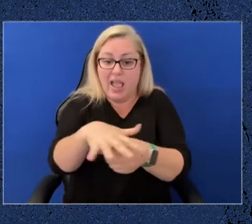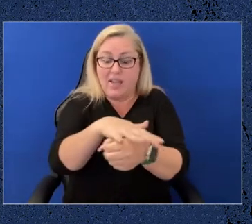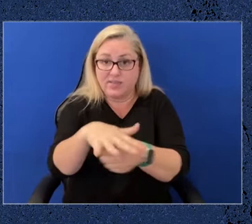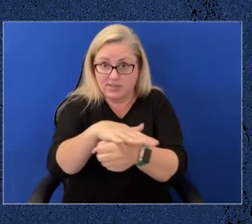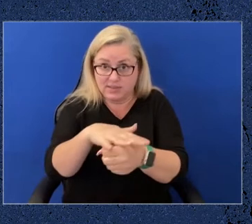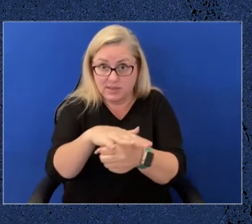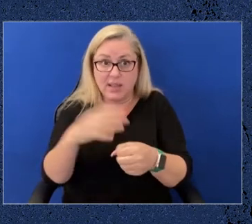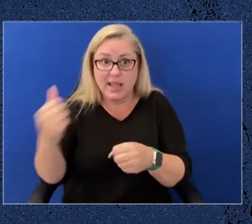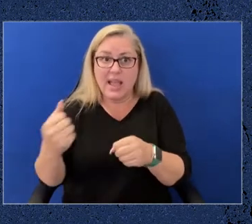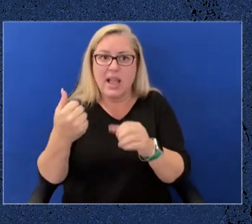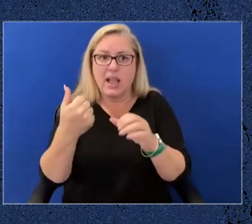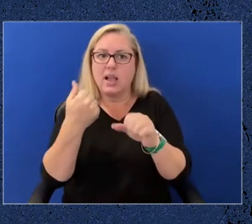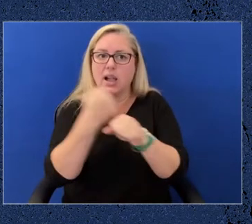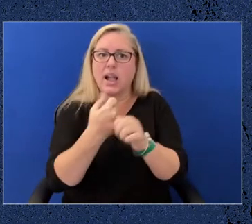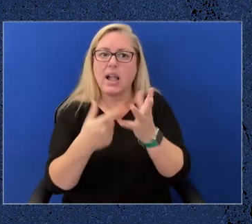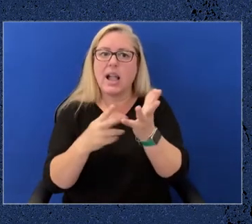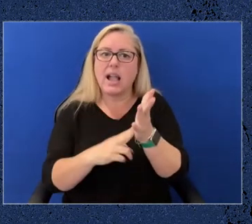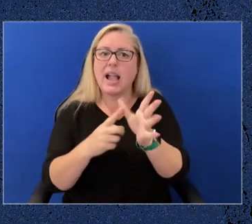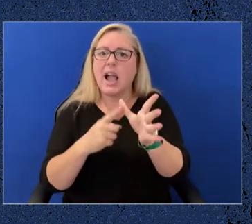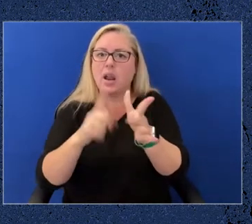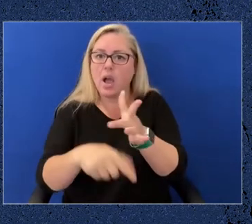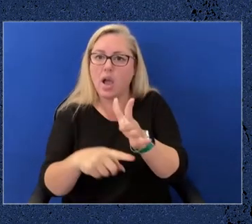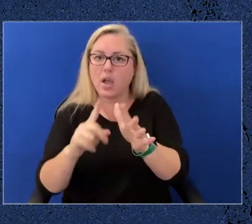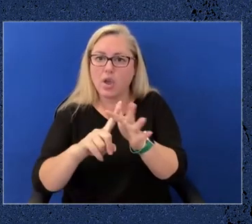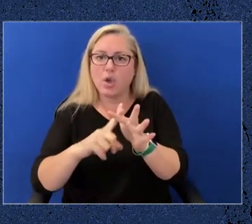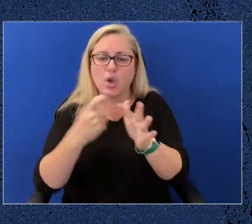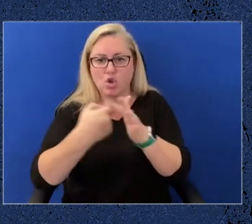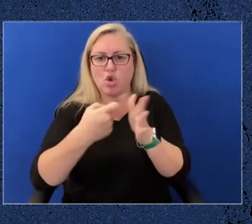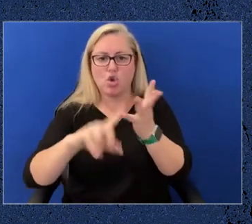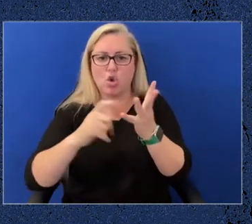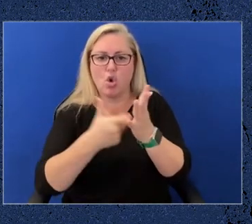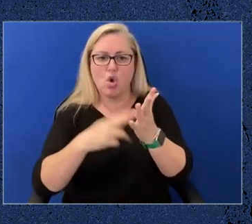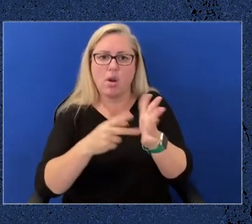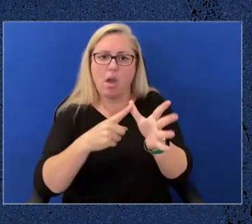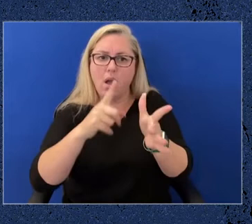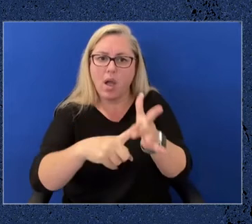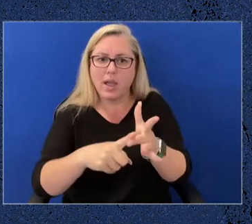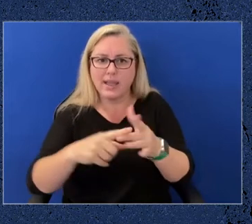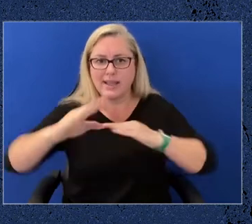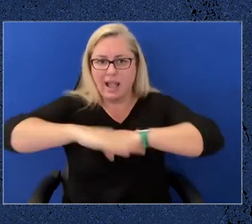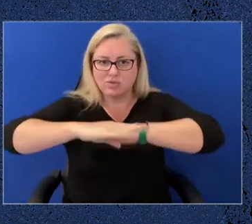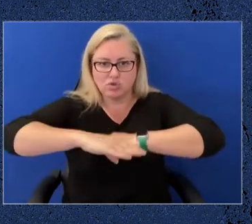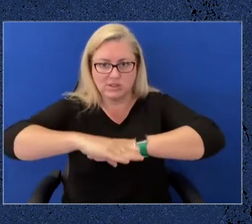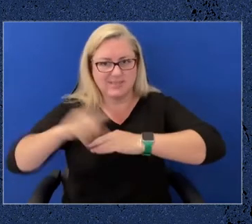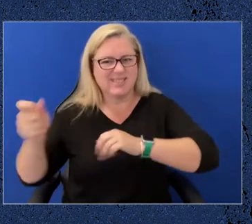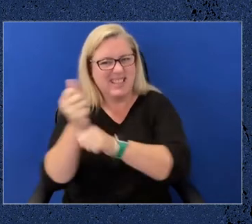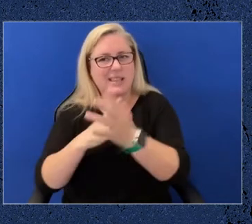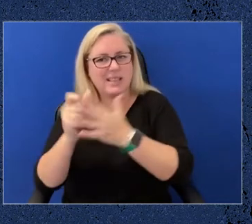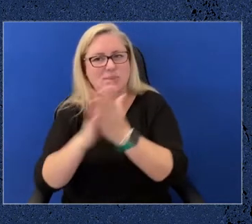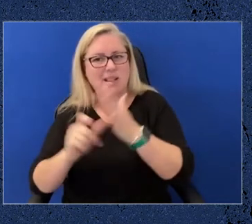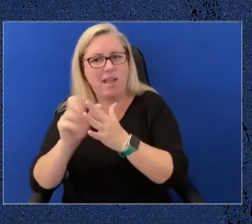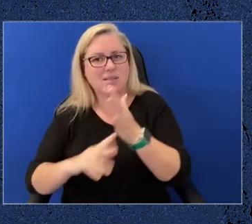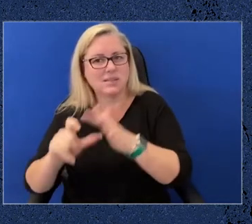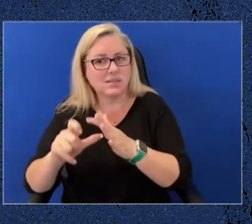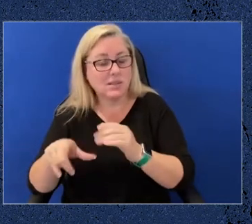is what is called Gippsland now. Yep. It's a very famous site, an old site, a cave site, but it perplexed archaeologists